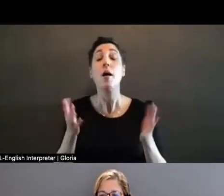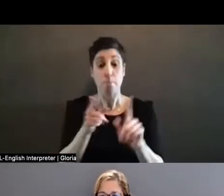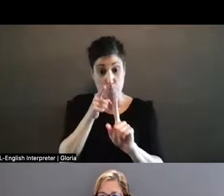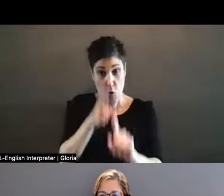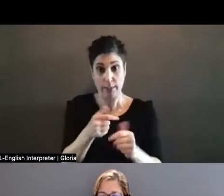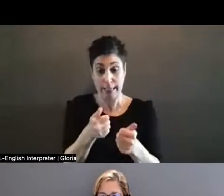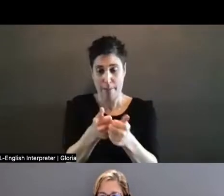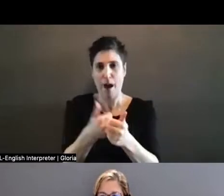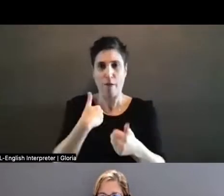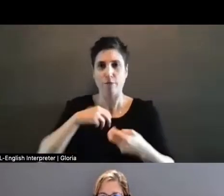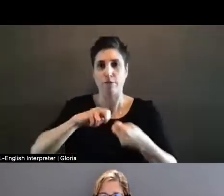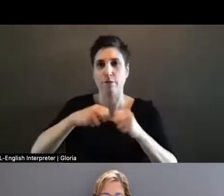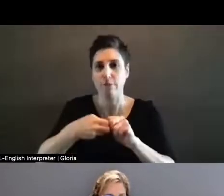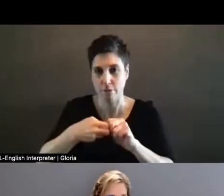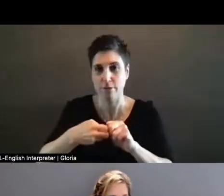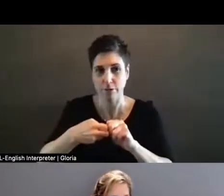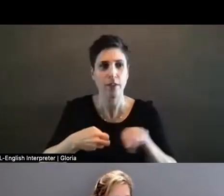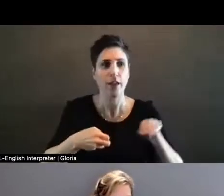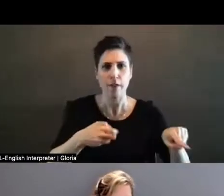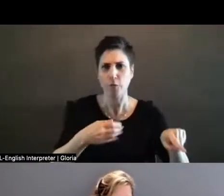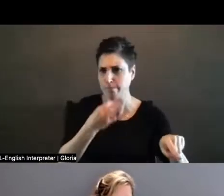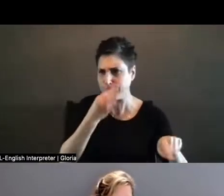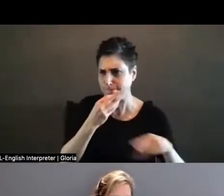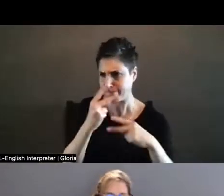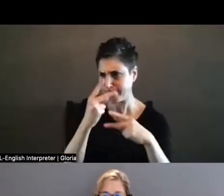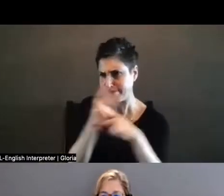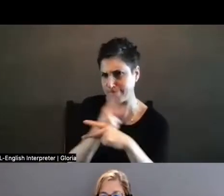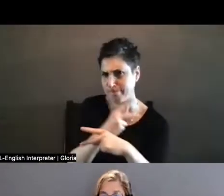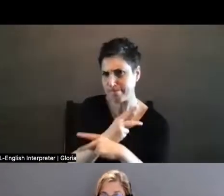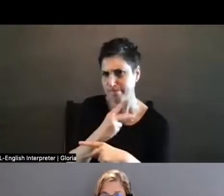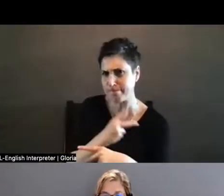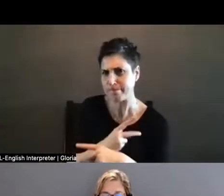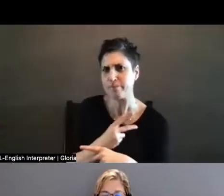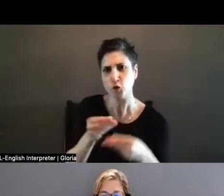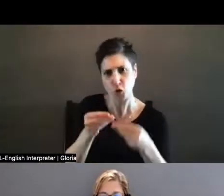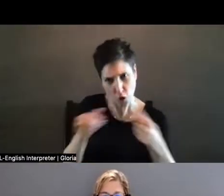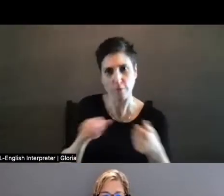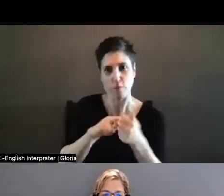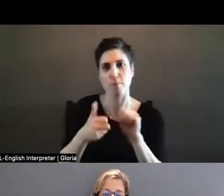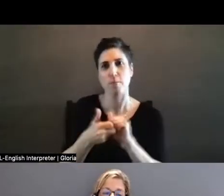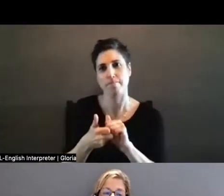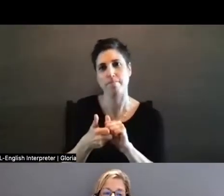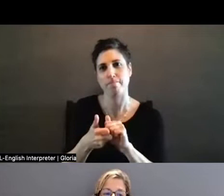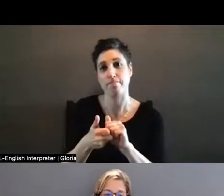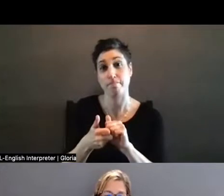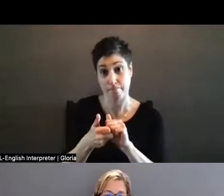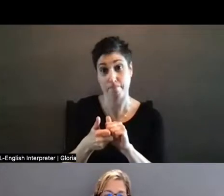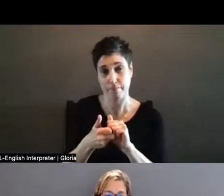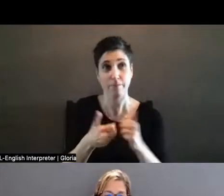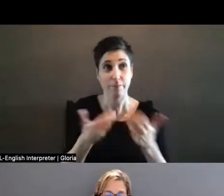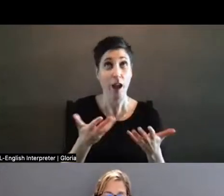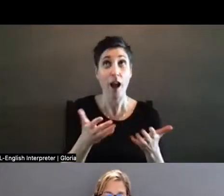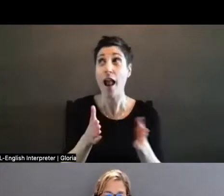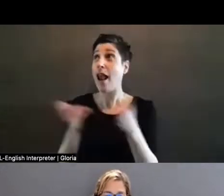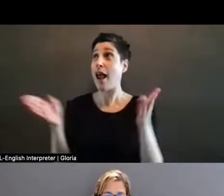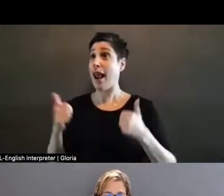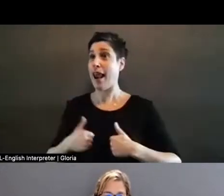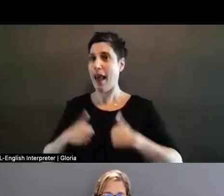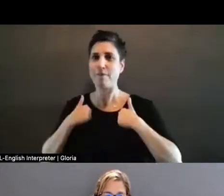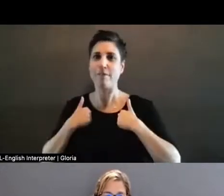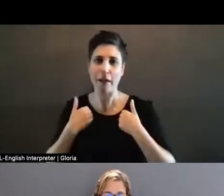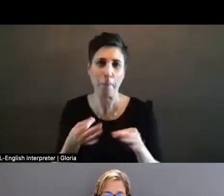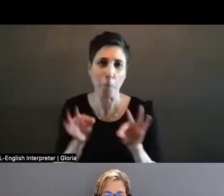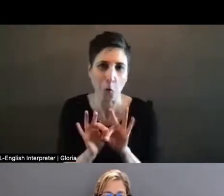Since everyone faces problems they need to solve outside of a gaming environment, building strong